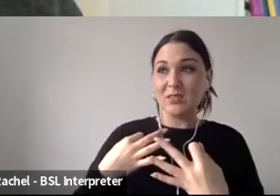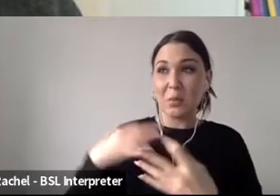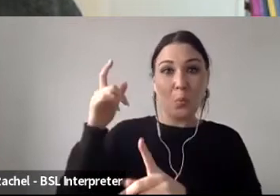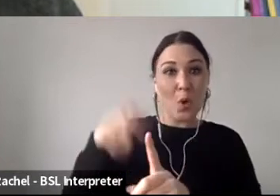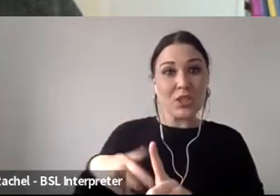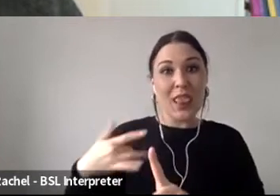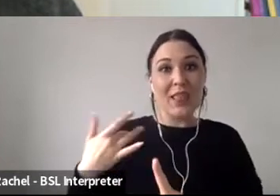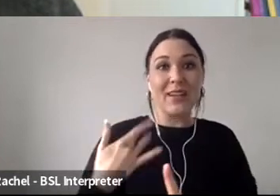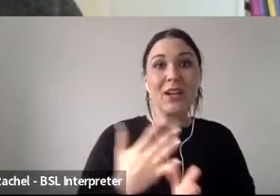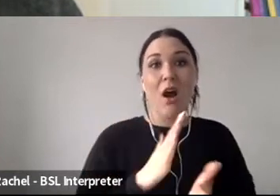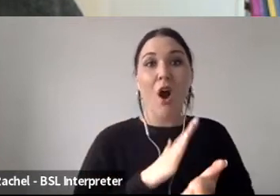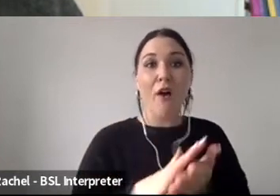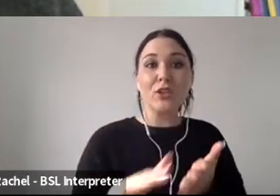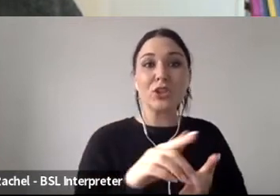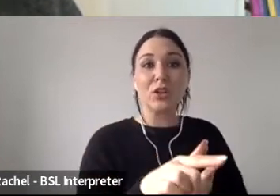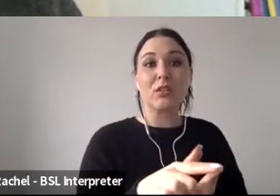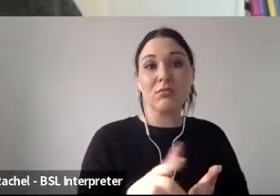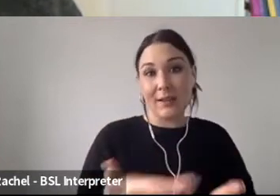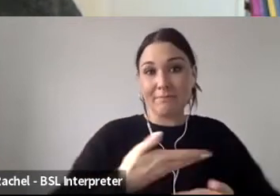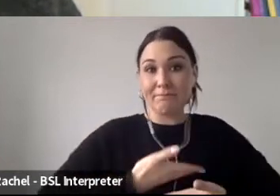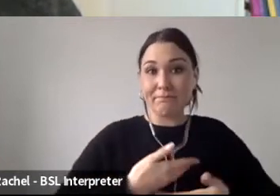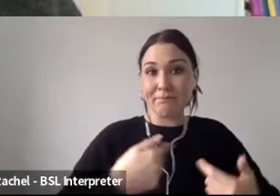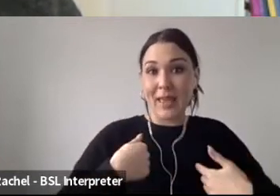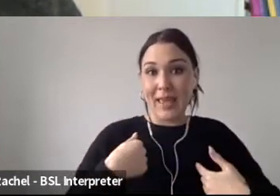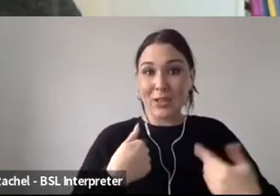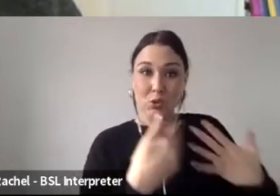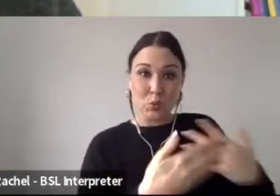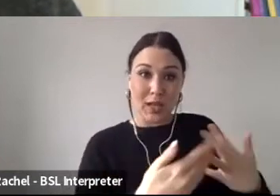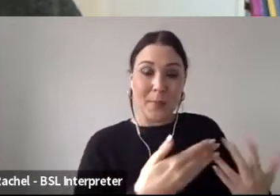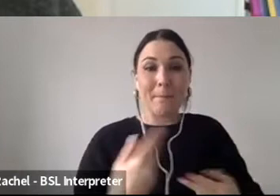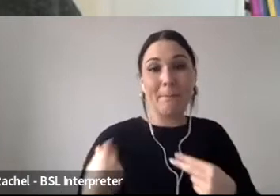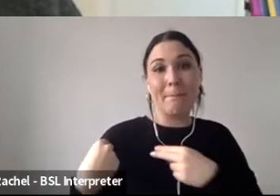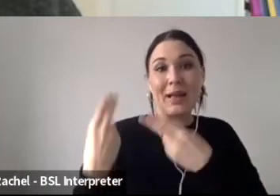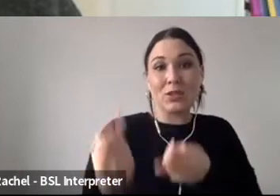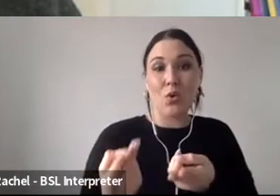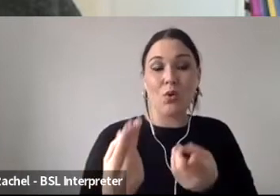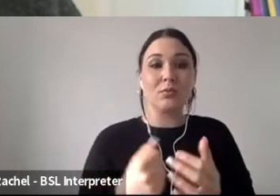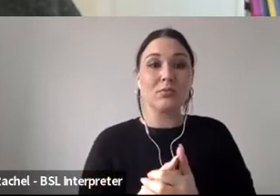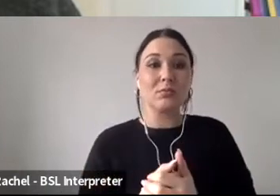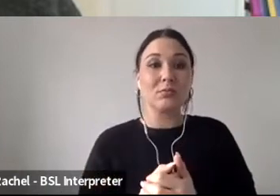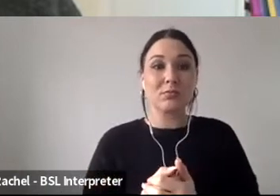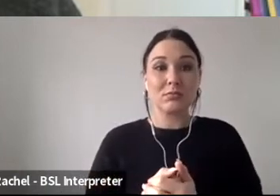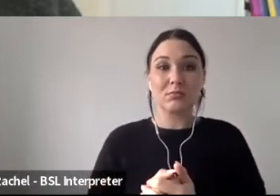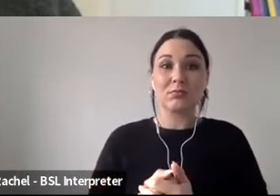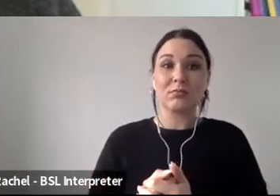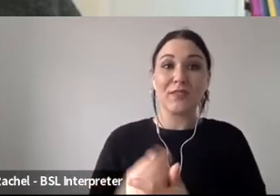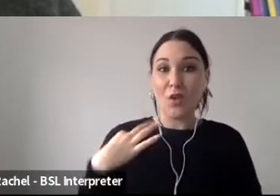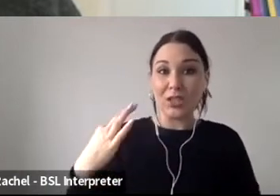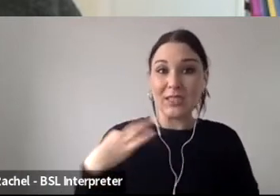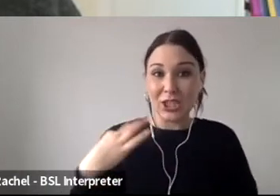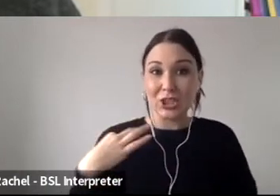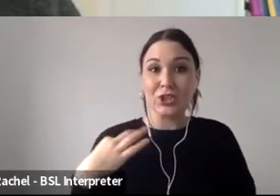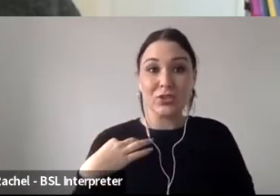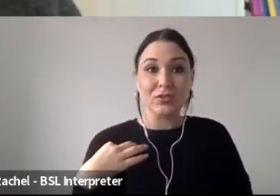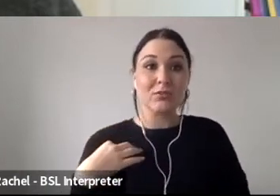in Hertfordshire, then it will come to me, and I'll pass it on to one of our volunteers